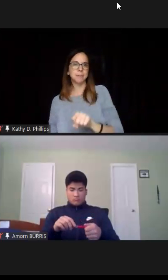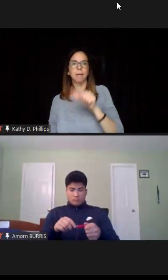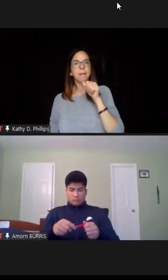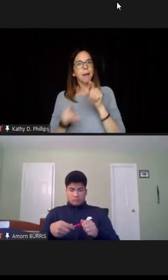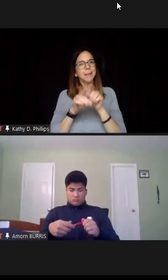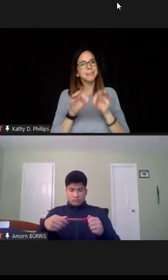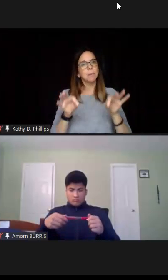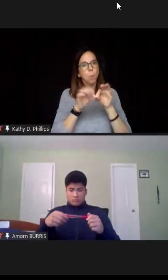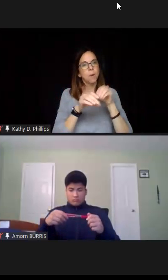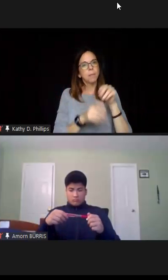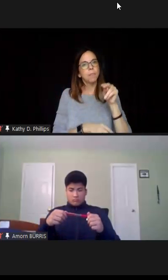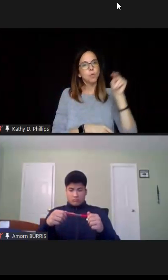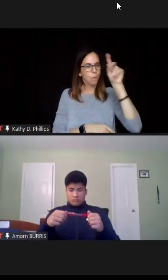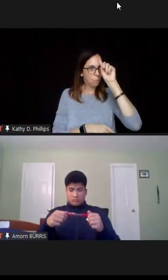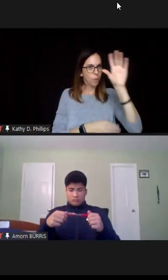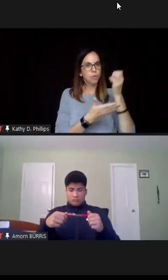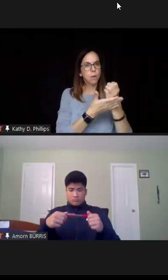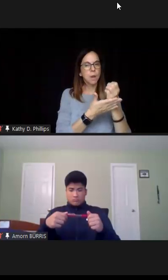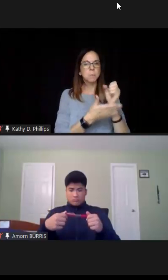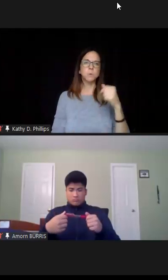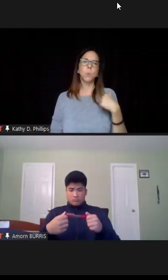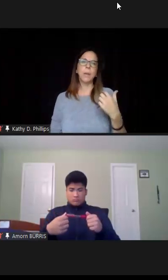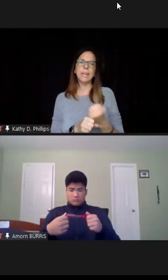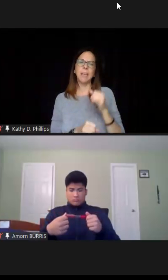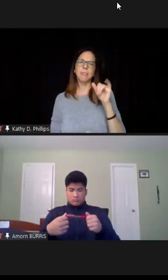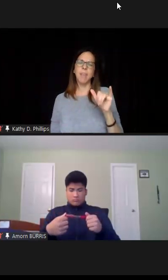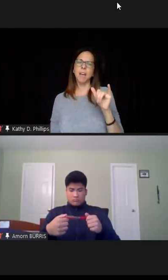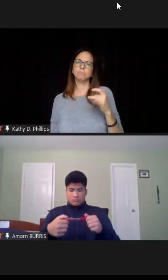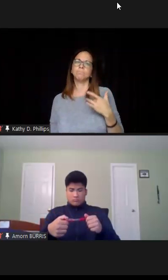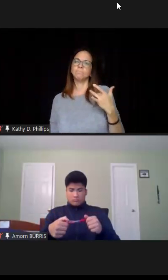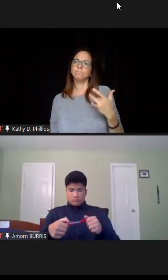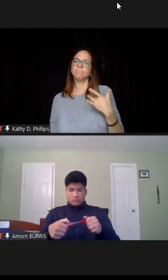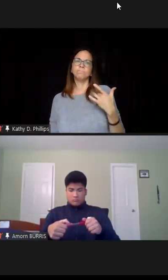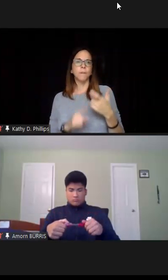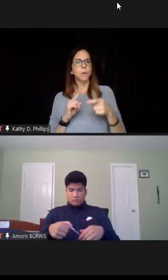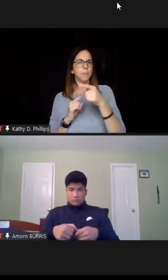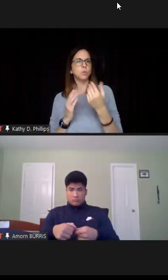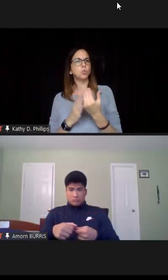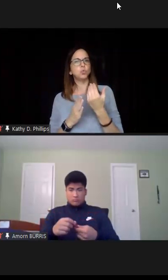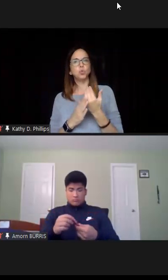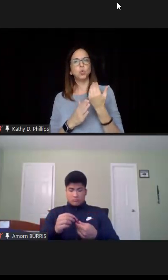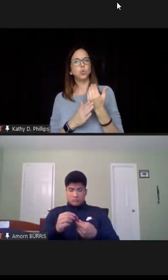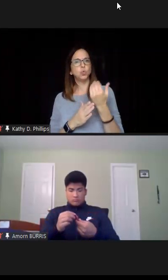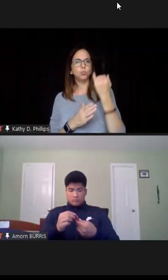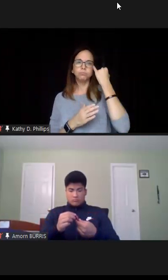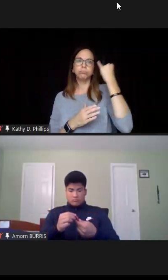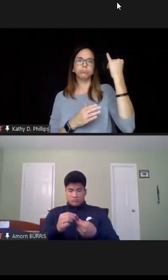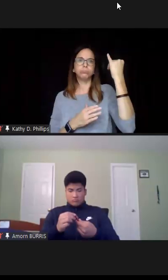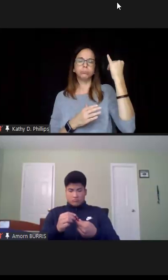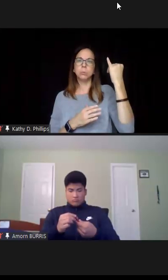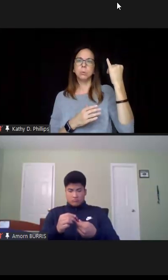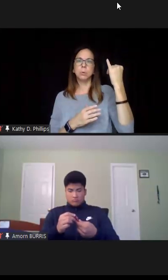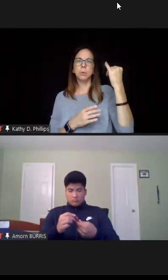their economy. So we get this sense from this movement that America has sort of a